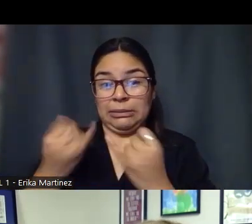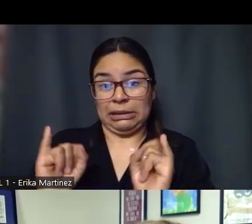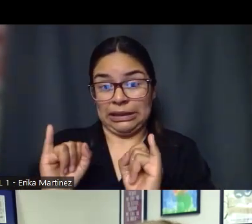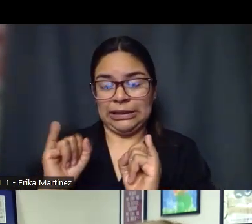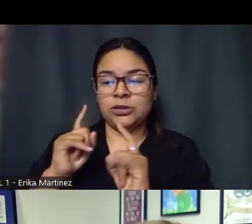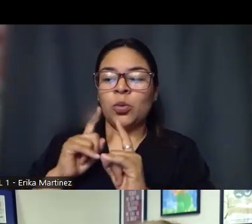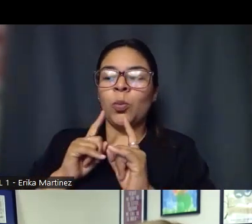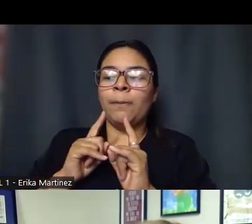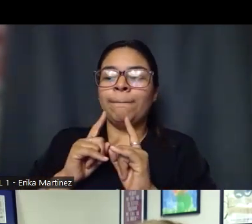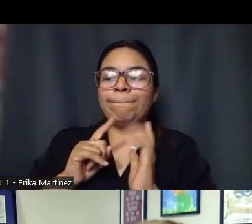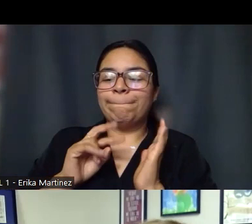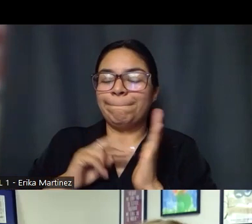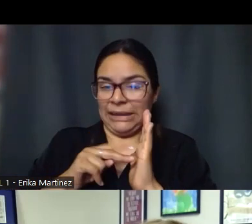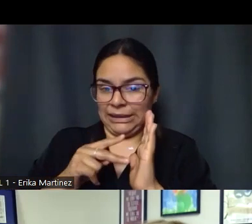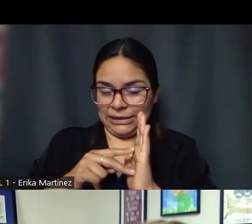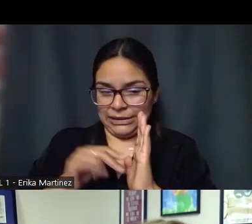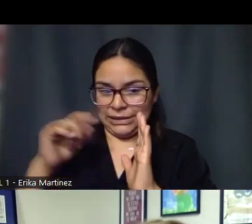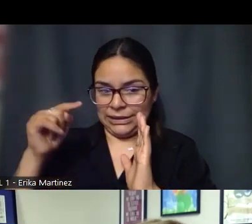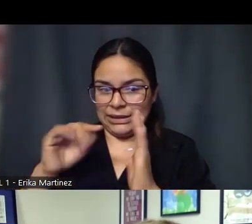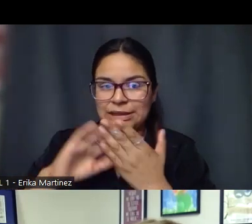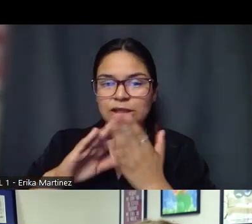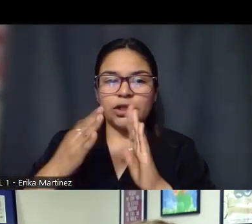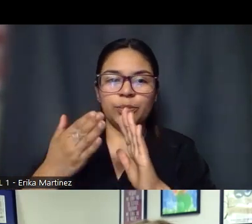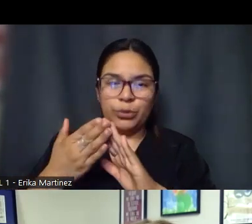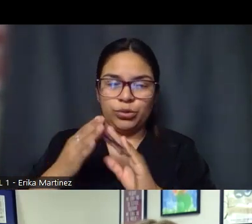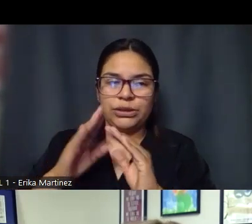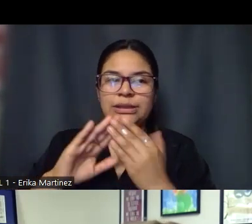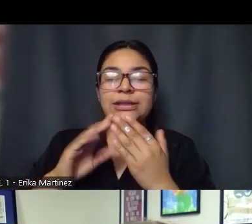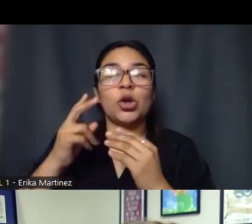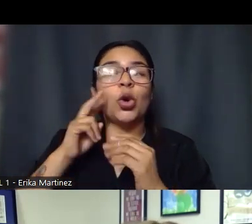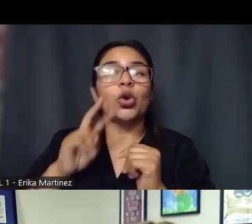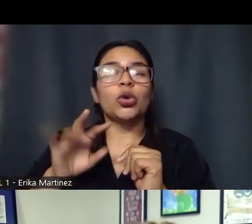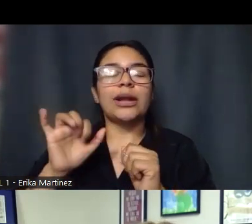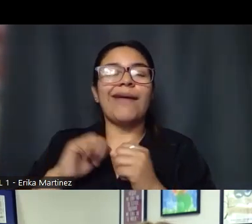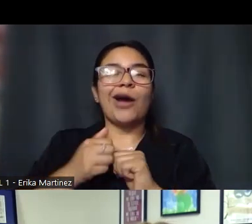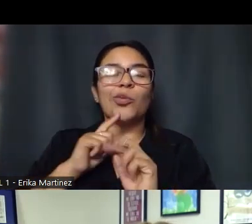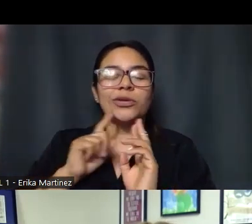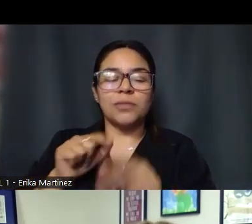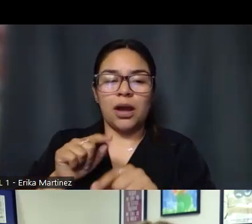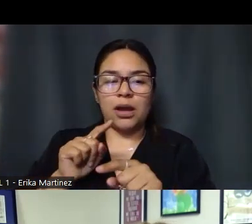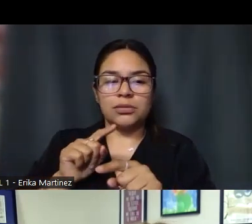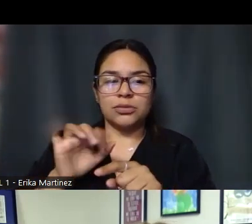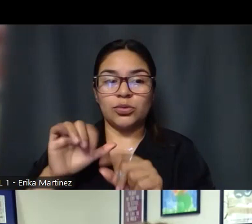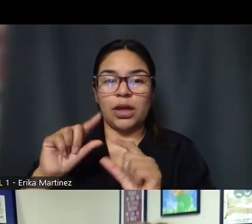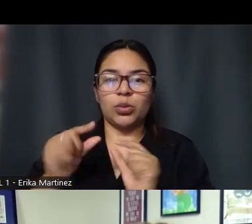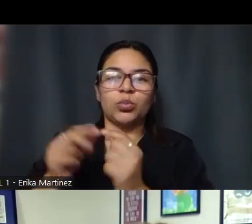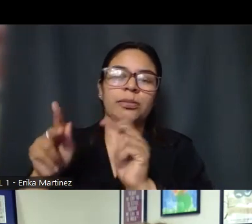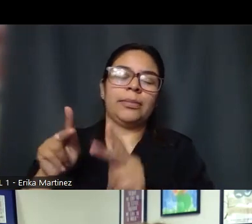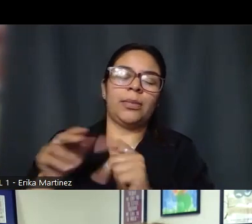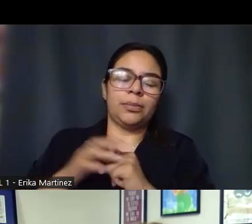to ensure that communities are looking at a multidisciplinary response. Next slide.